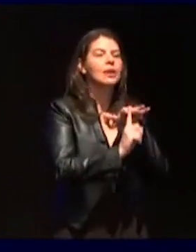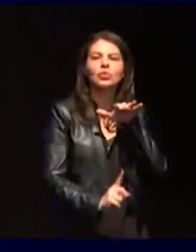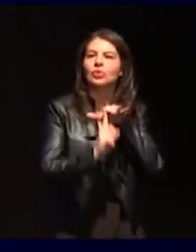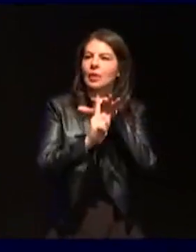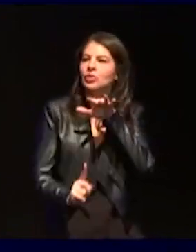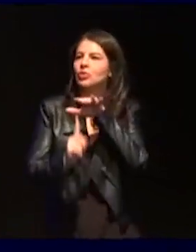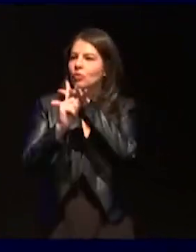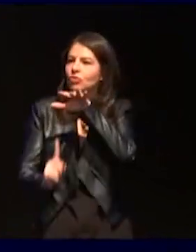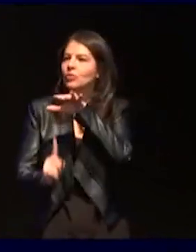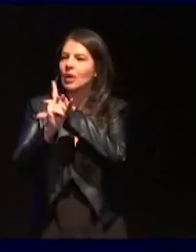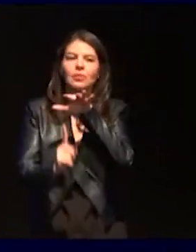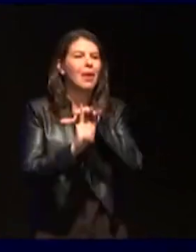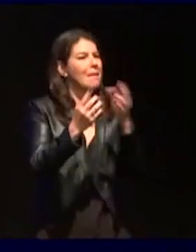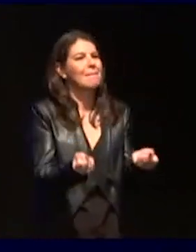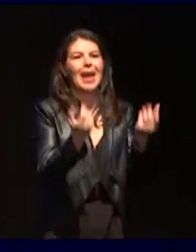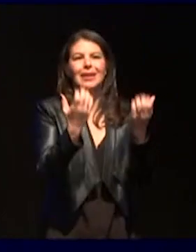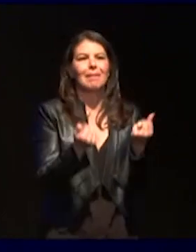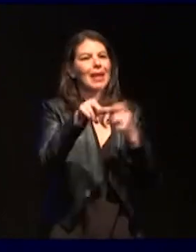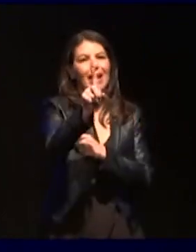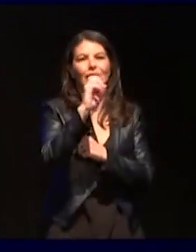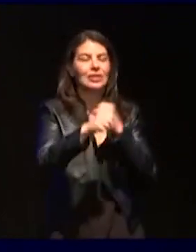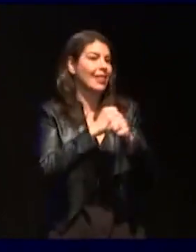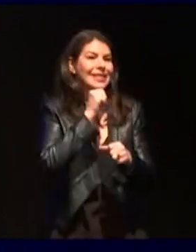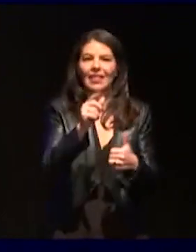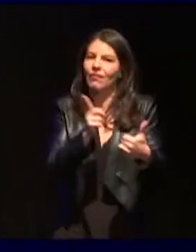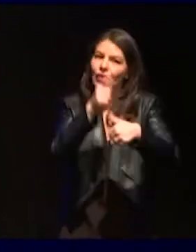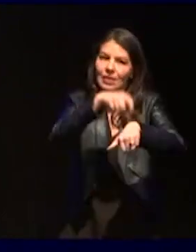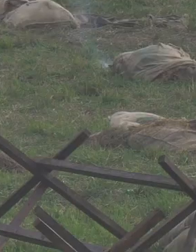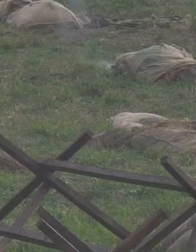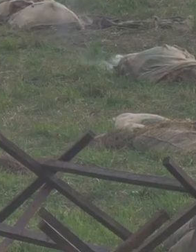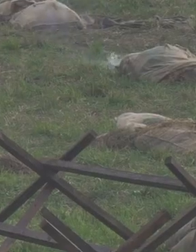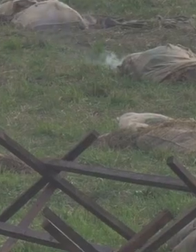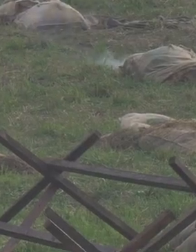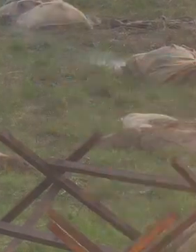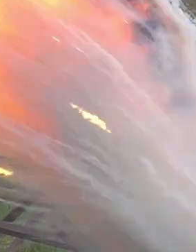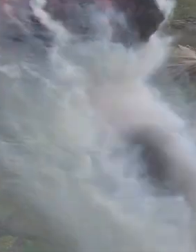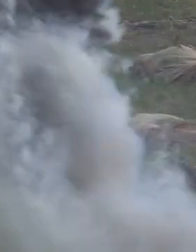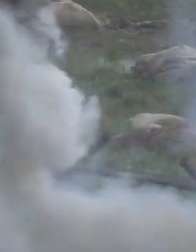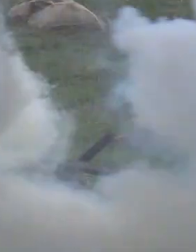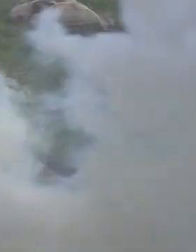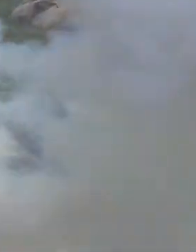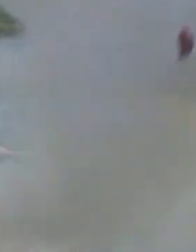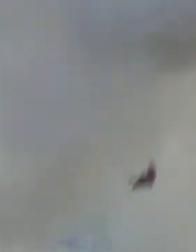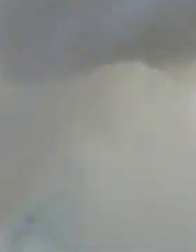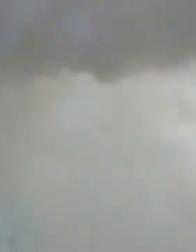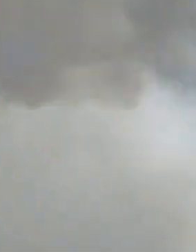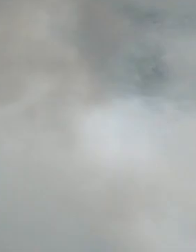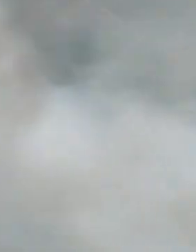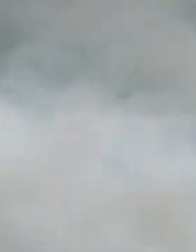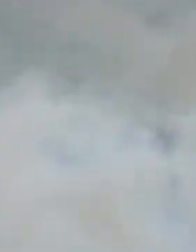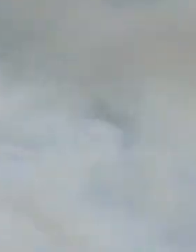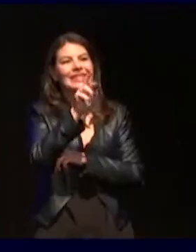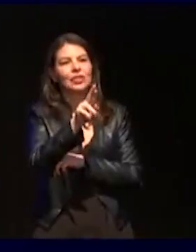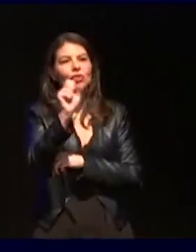has shown up historically for hundreds of years. This isn't the first time. You can go back to the war in Vietnam. You can go back to Desert Storm.